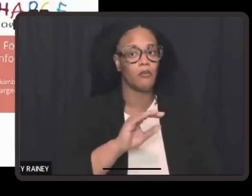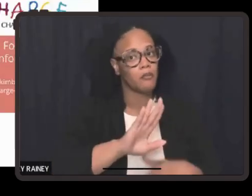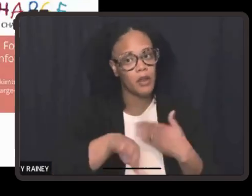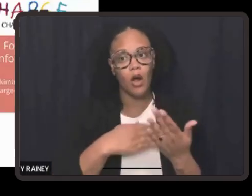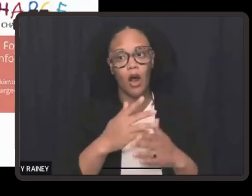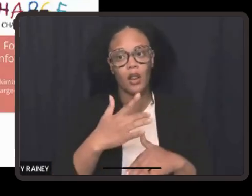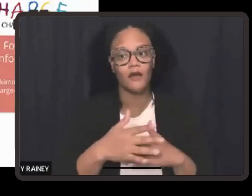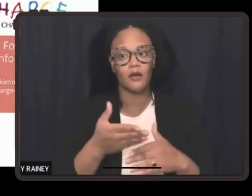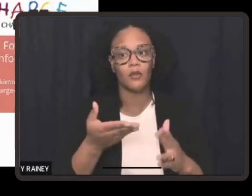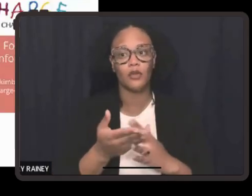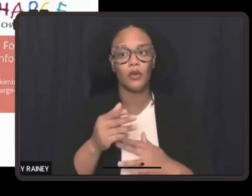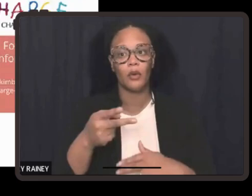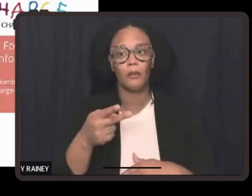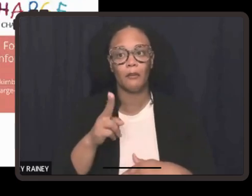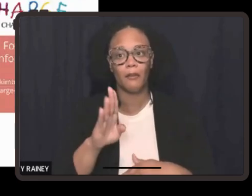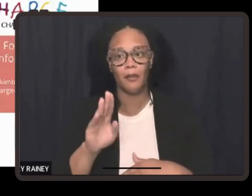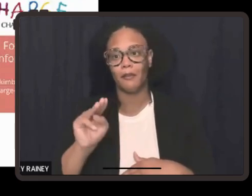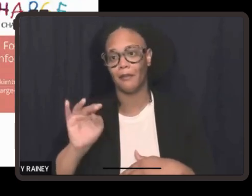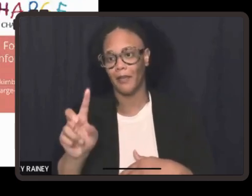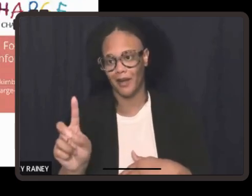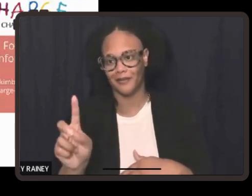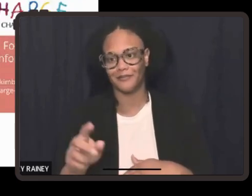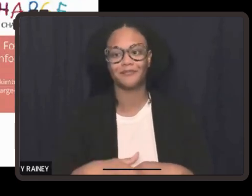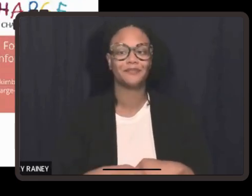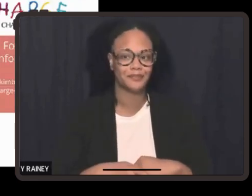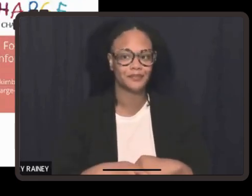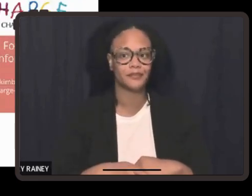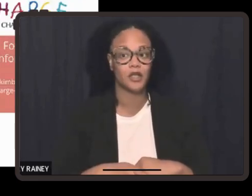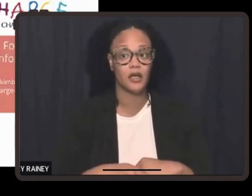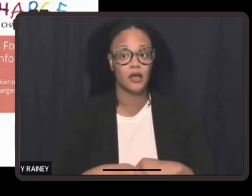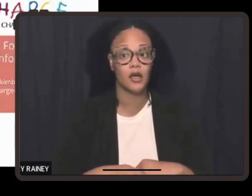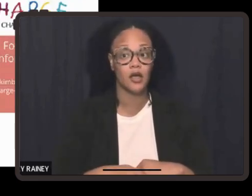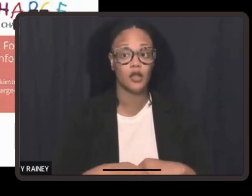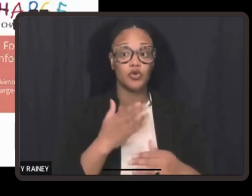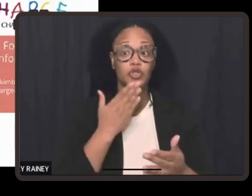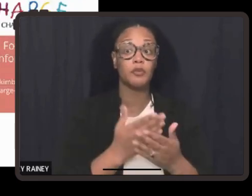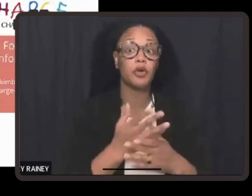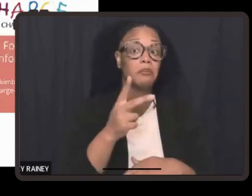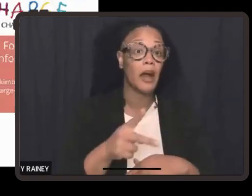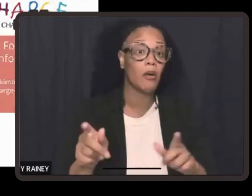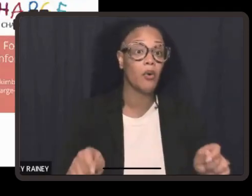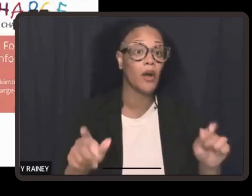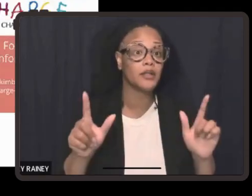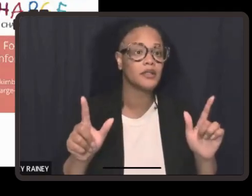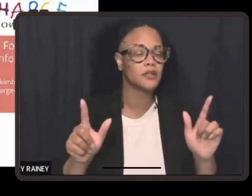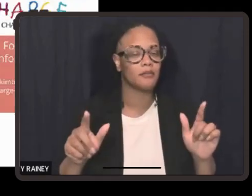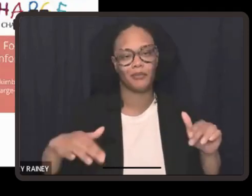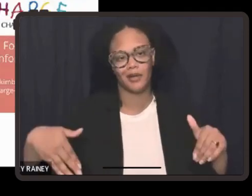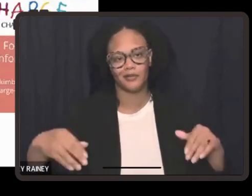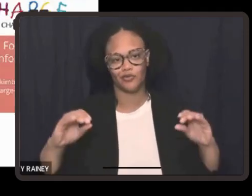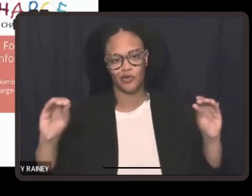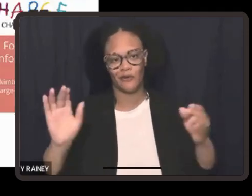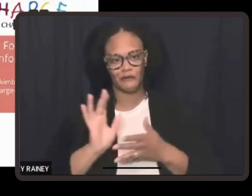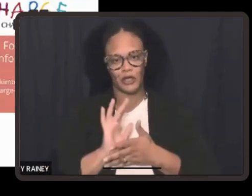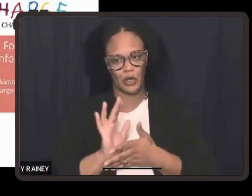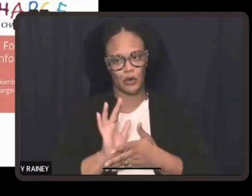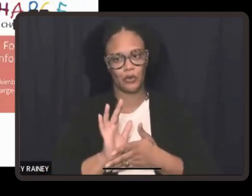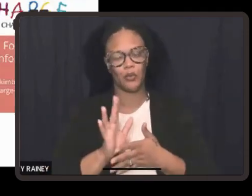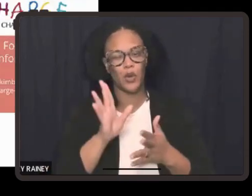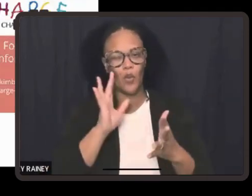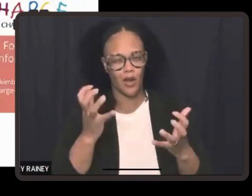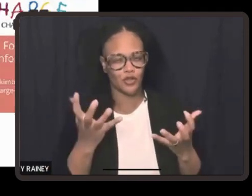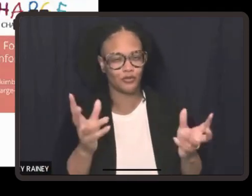PowerPoints and not videos yet, but we want to put some more on my website. But